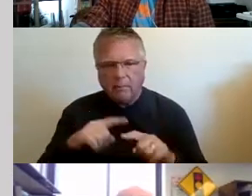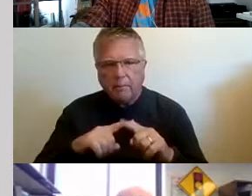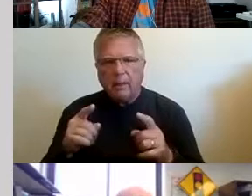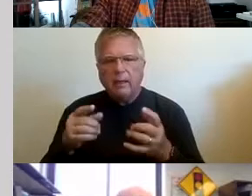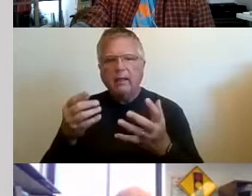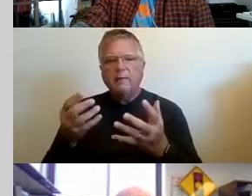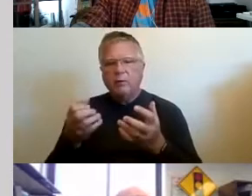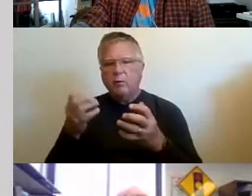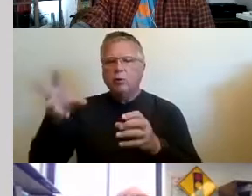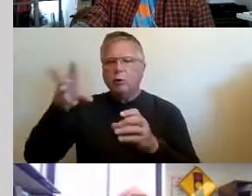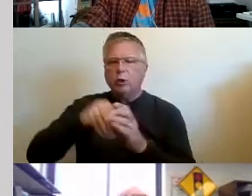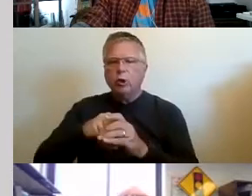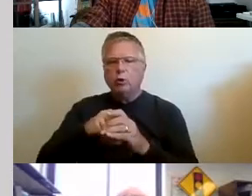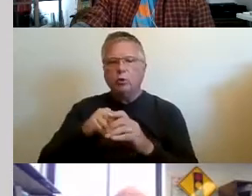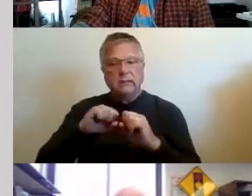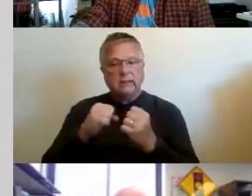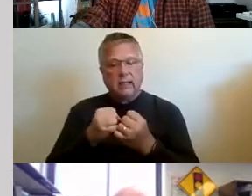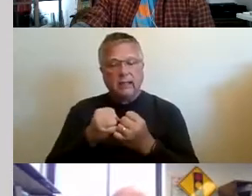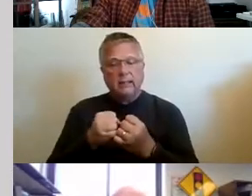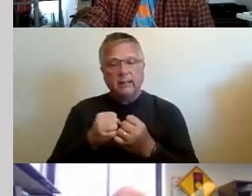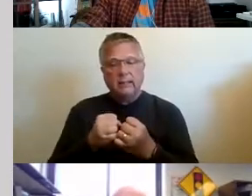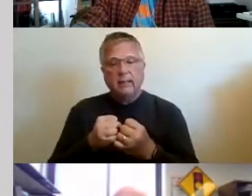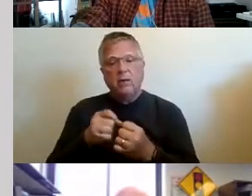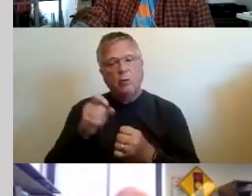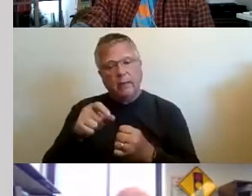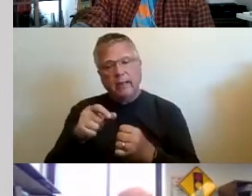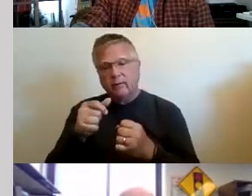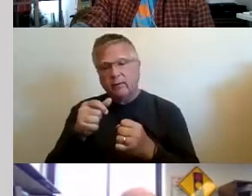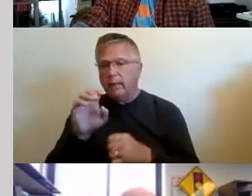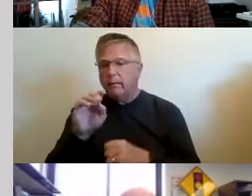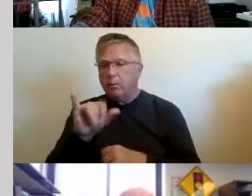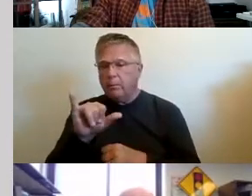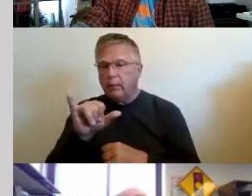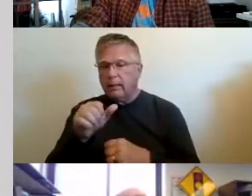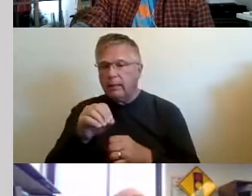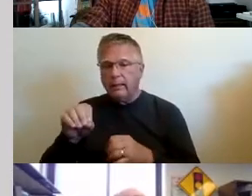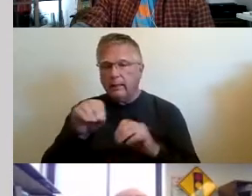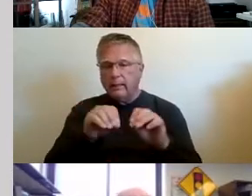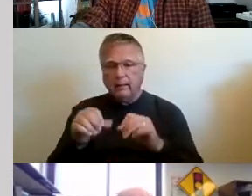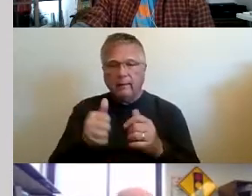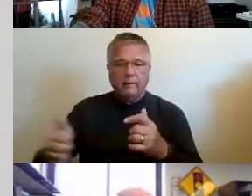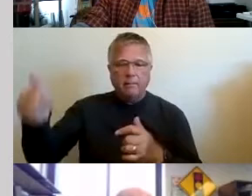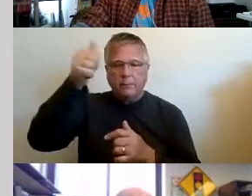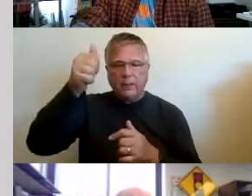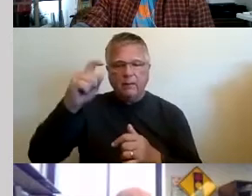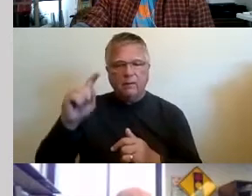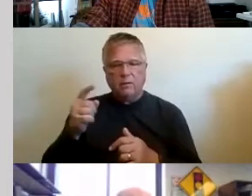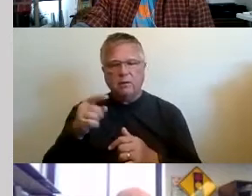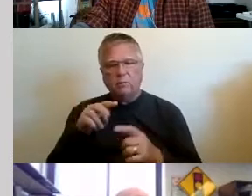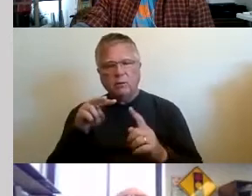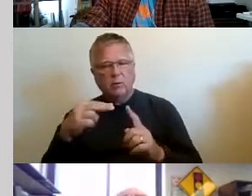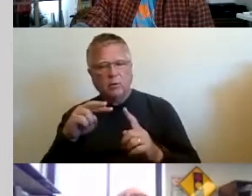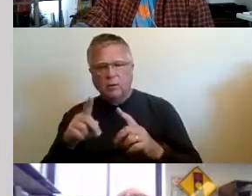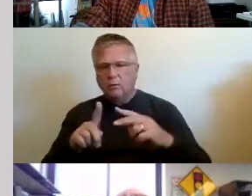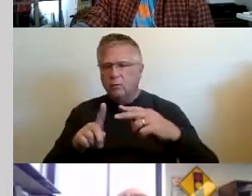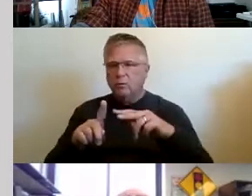really need to ensure that equity in mobility first. And we have to work from the both sides, not only from the transportation, we also have to